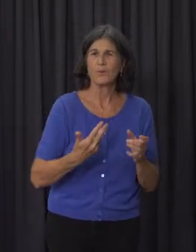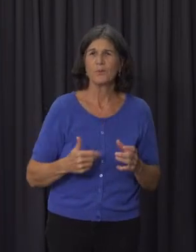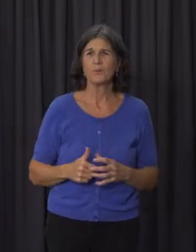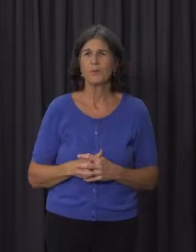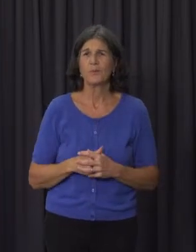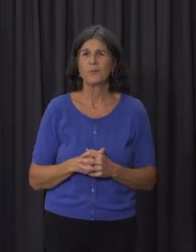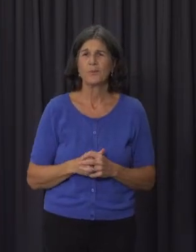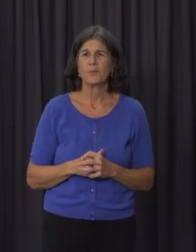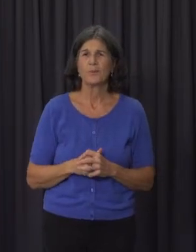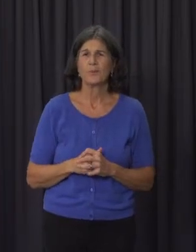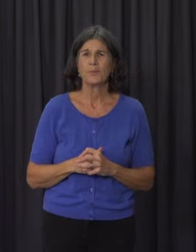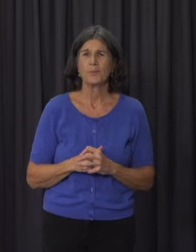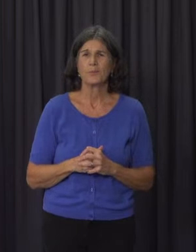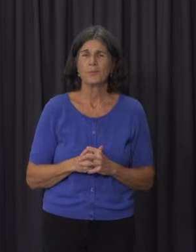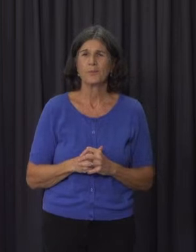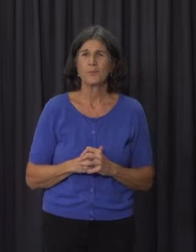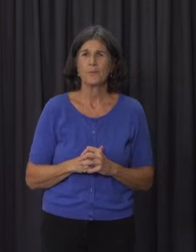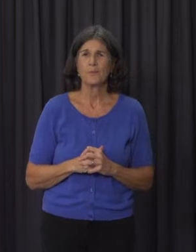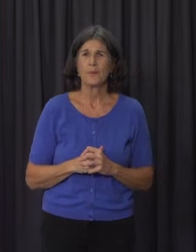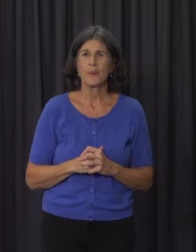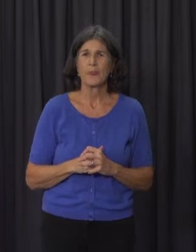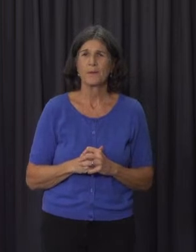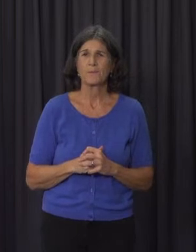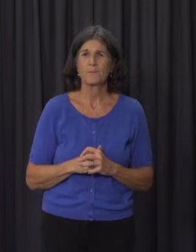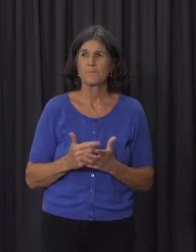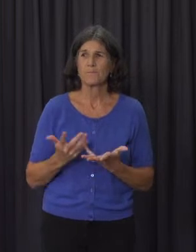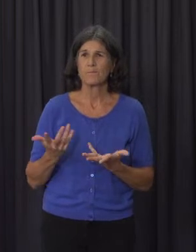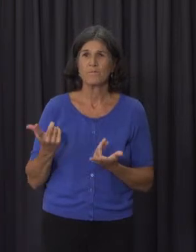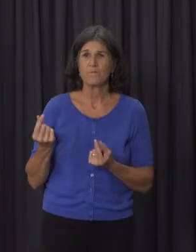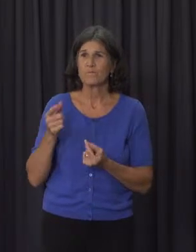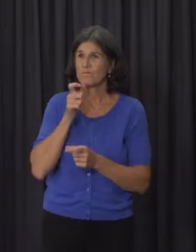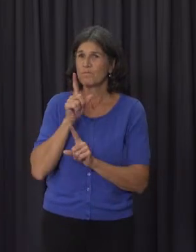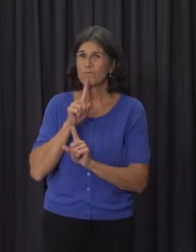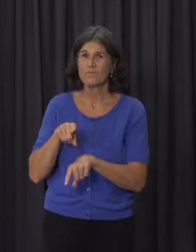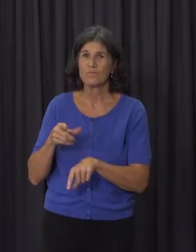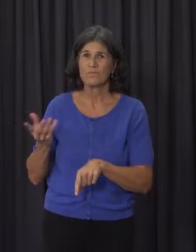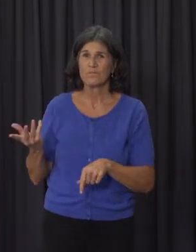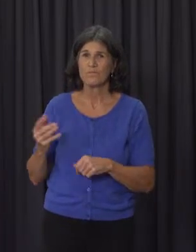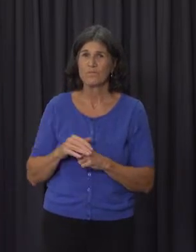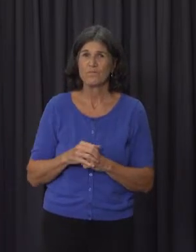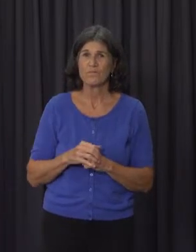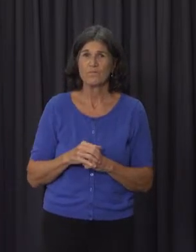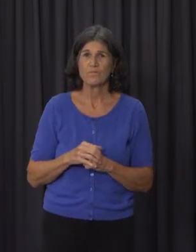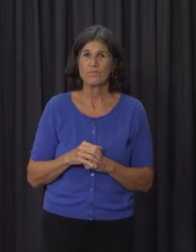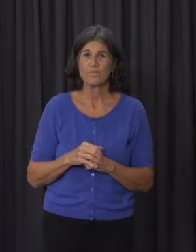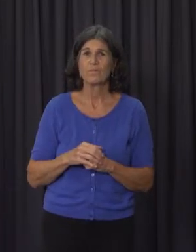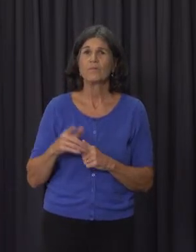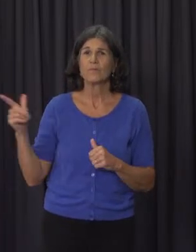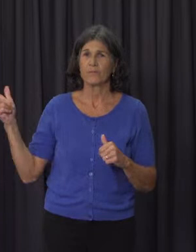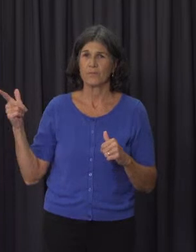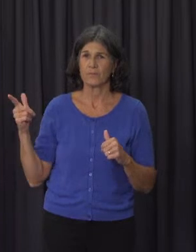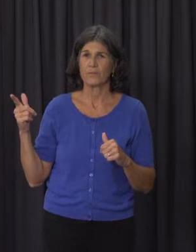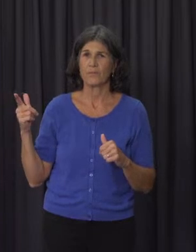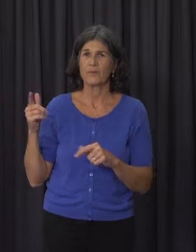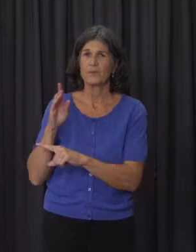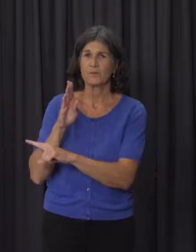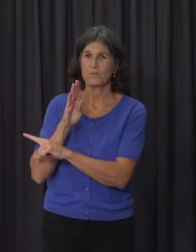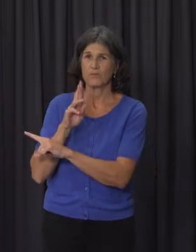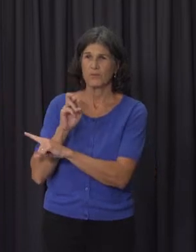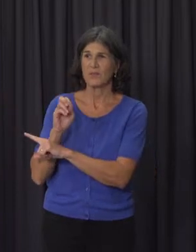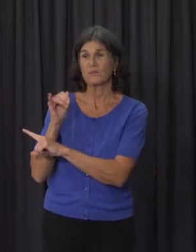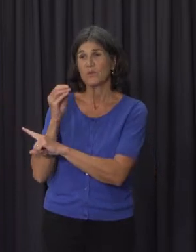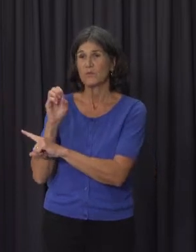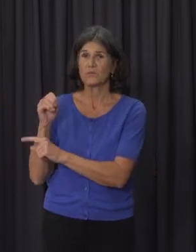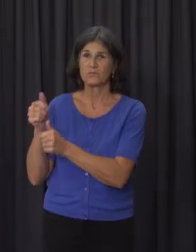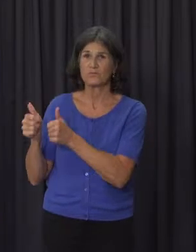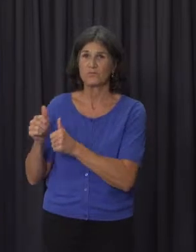I think Bree or Josie, I think we'll have you take that question. I would just say that having worked very closely with Alberta Emergency